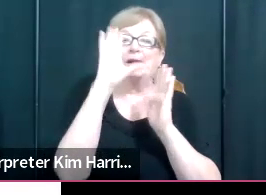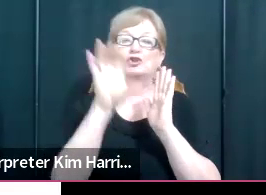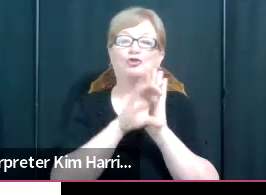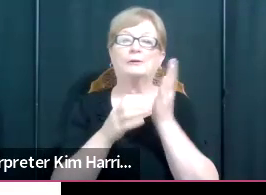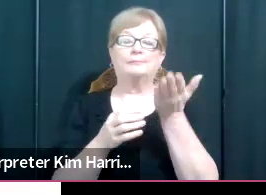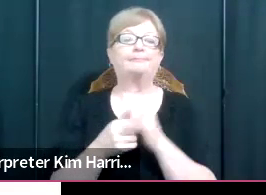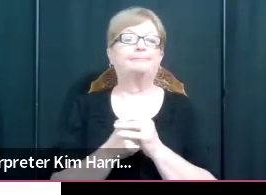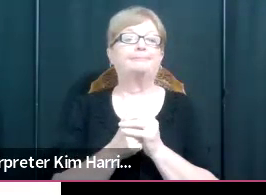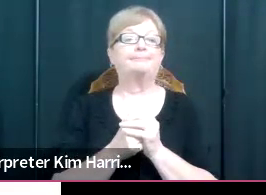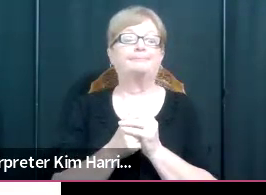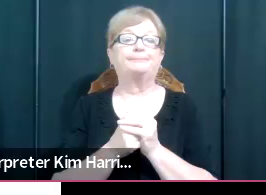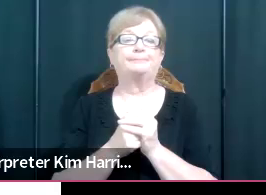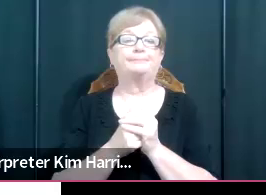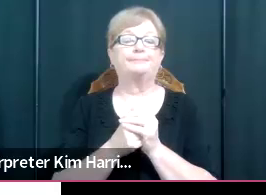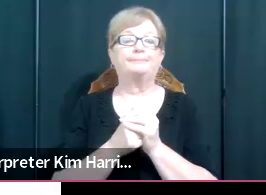Next slide.